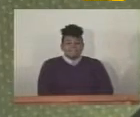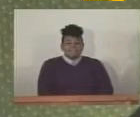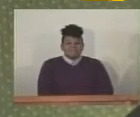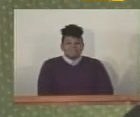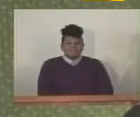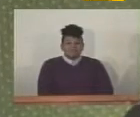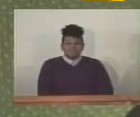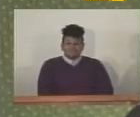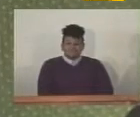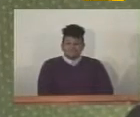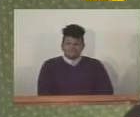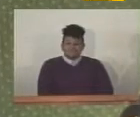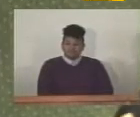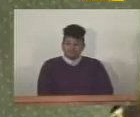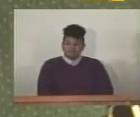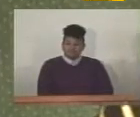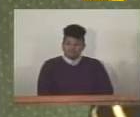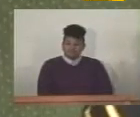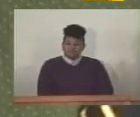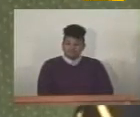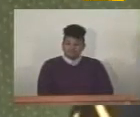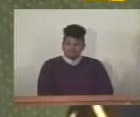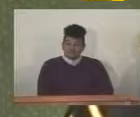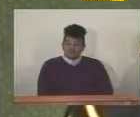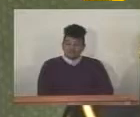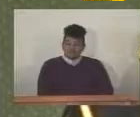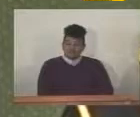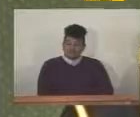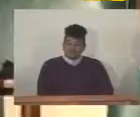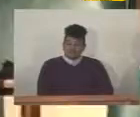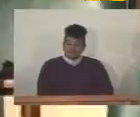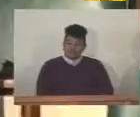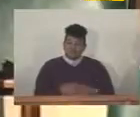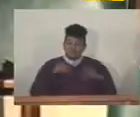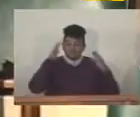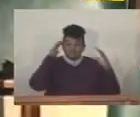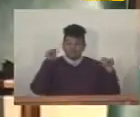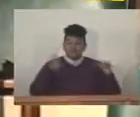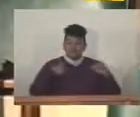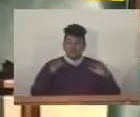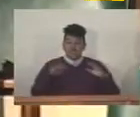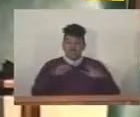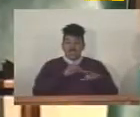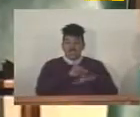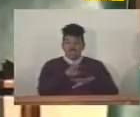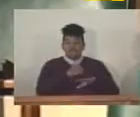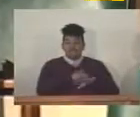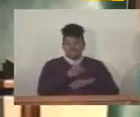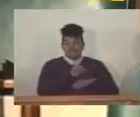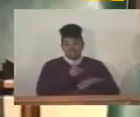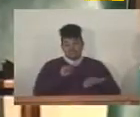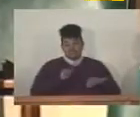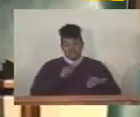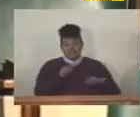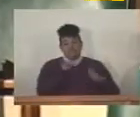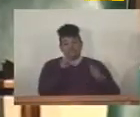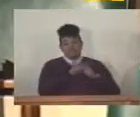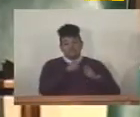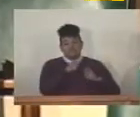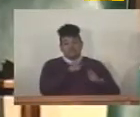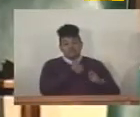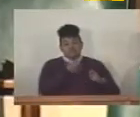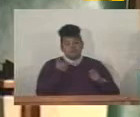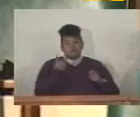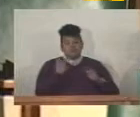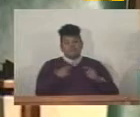Questions and answers to questions. Mr. President, might I advise the Senate, and in particular the members